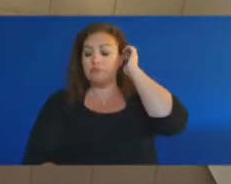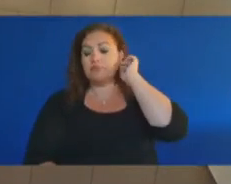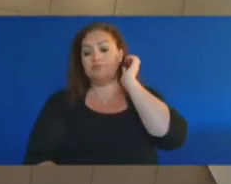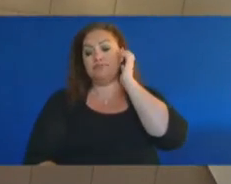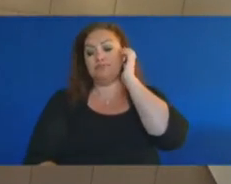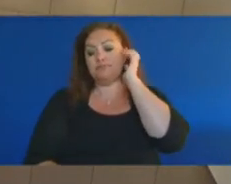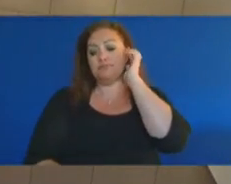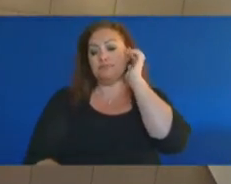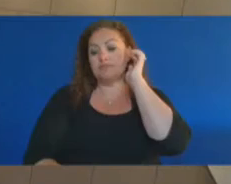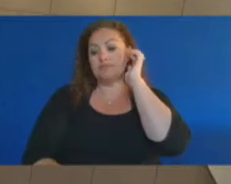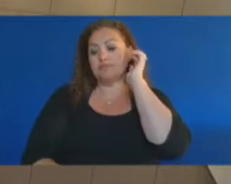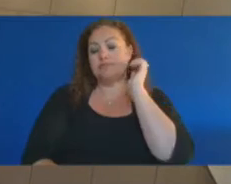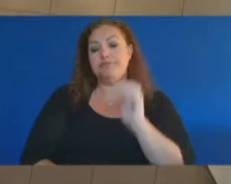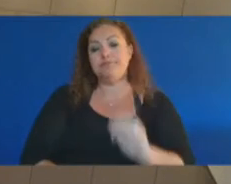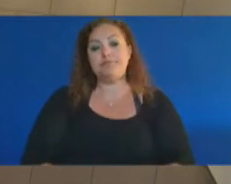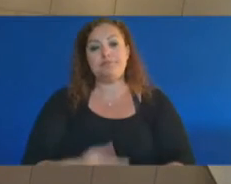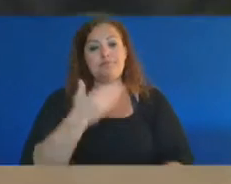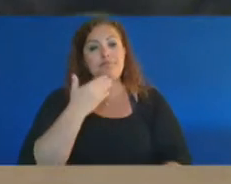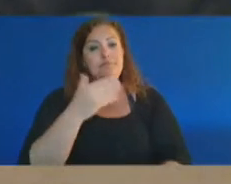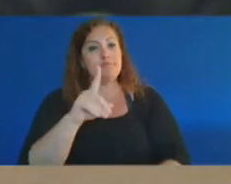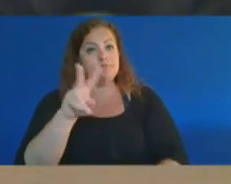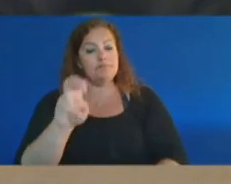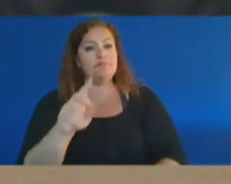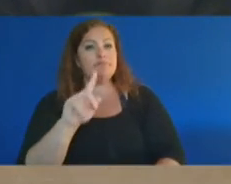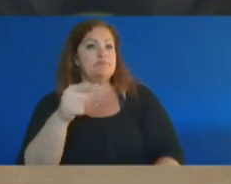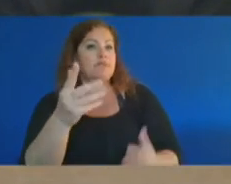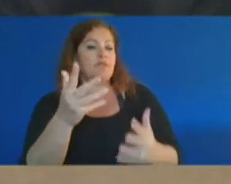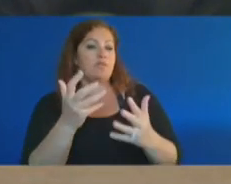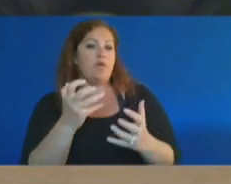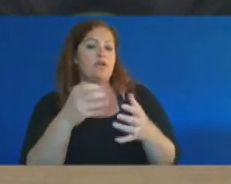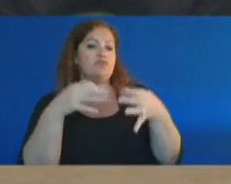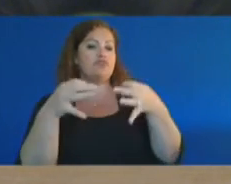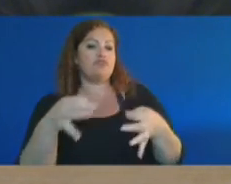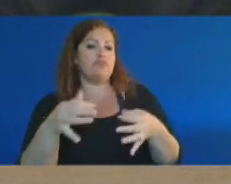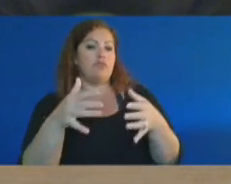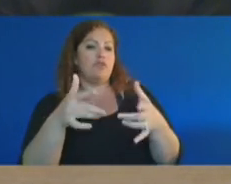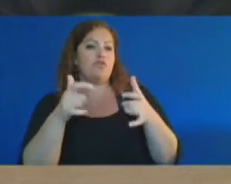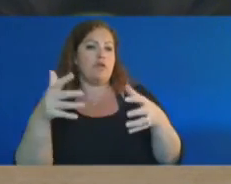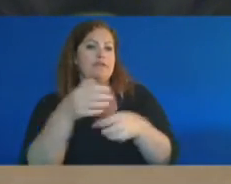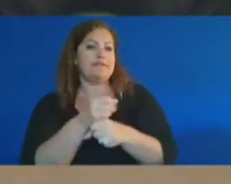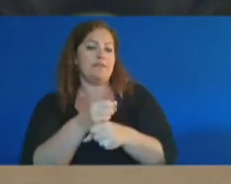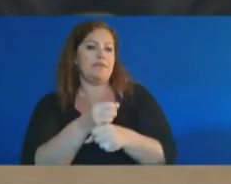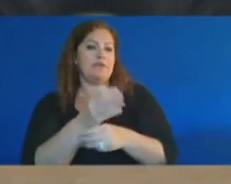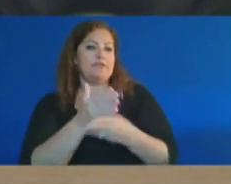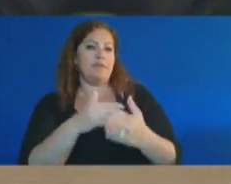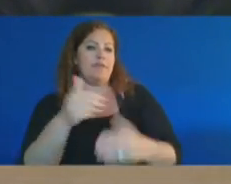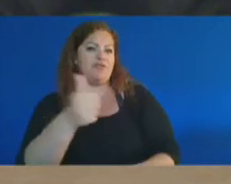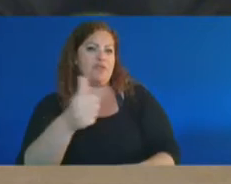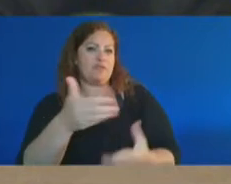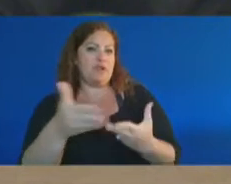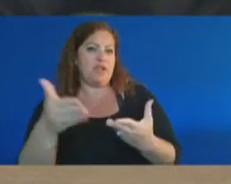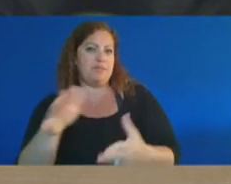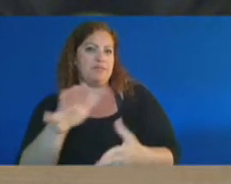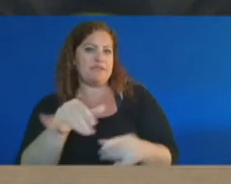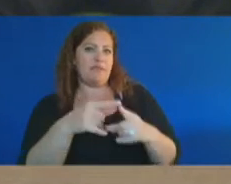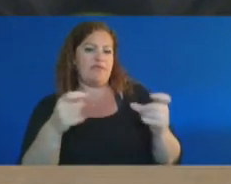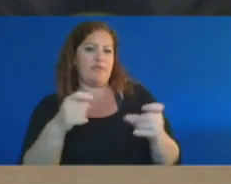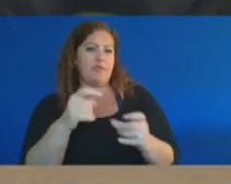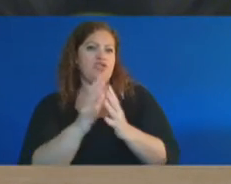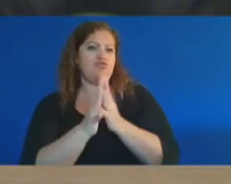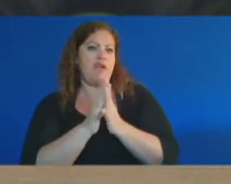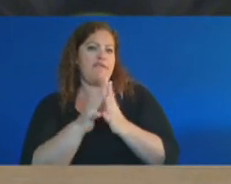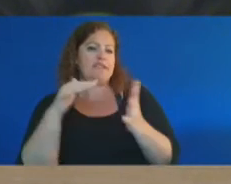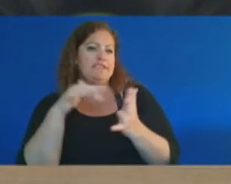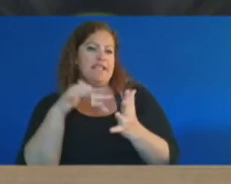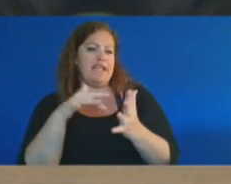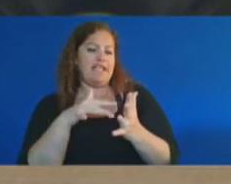you thanks Dave just wanted to to go over a quick summary of some of the transportation items that came out of the traffic study